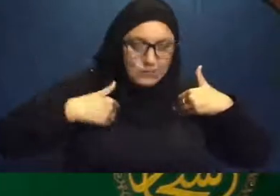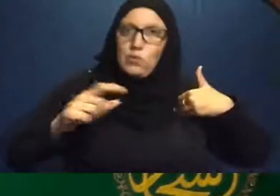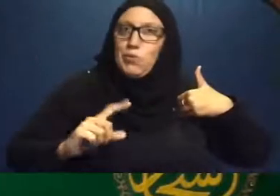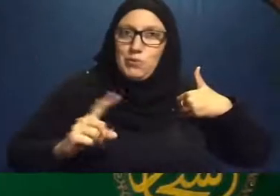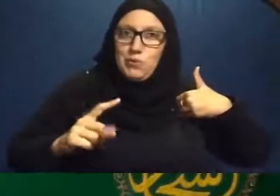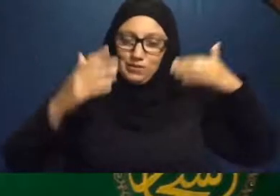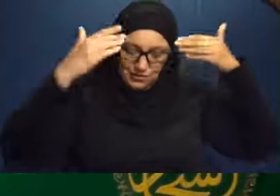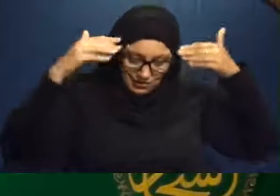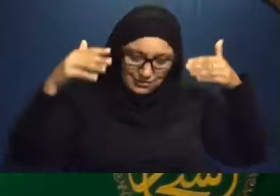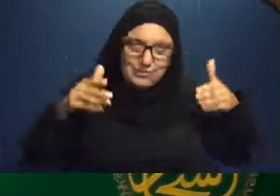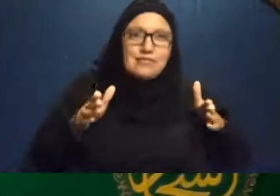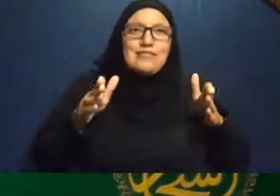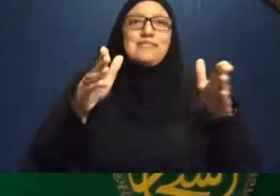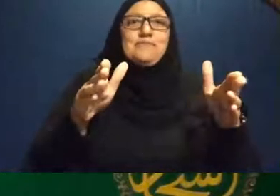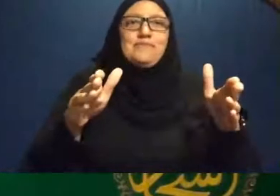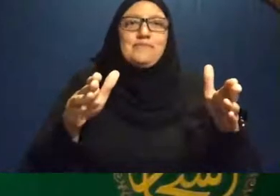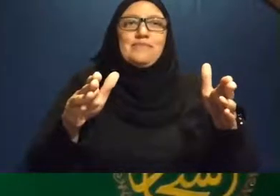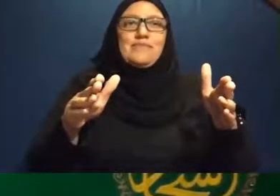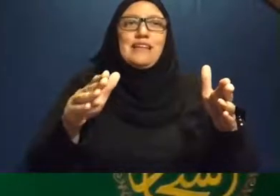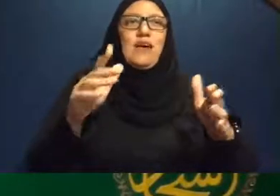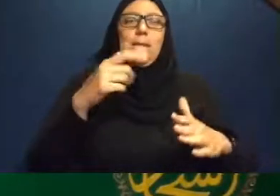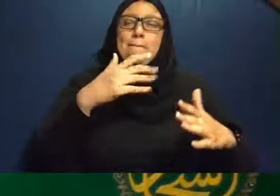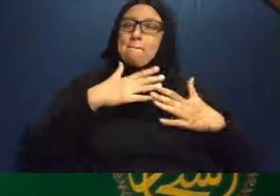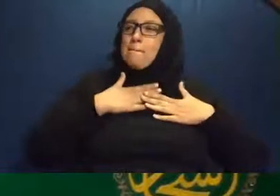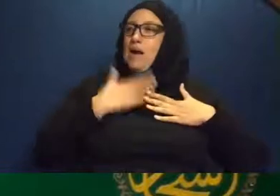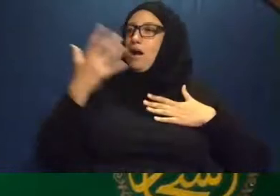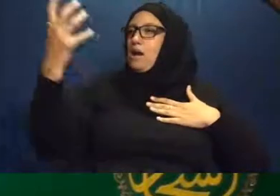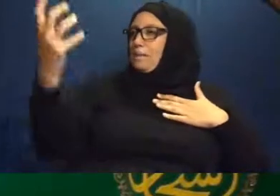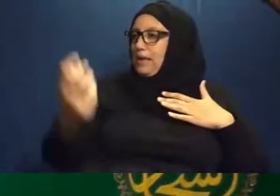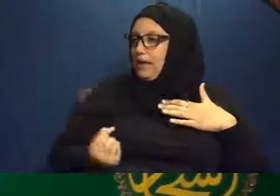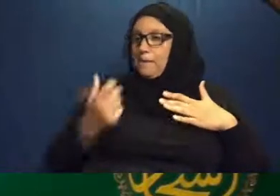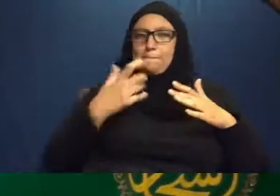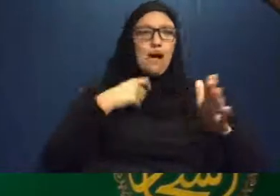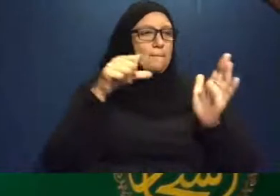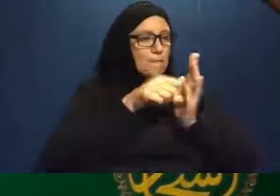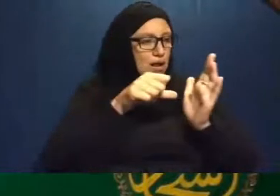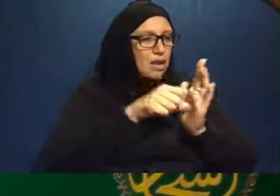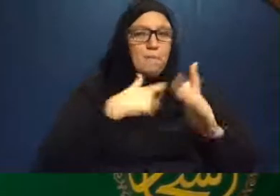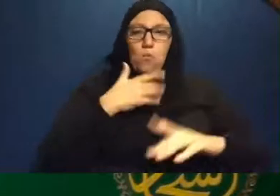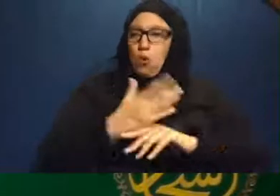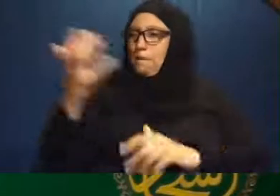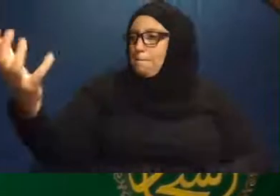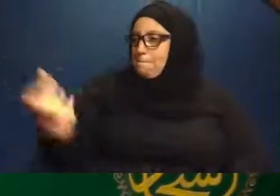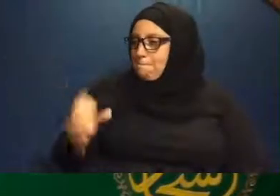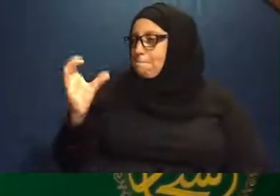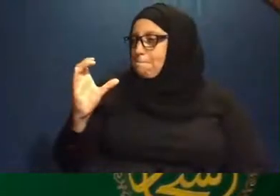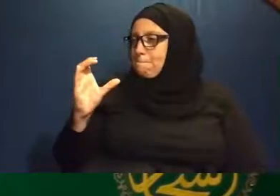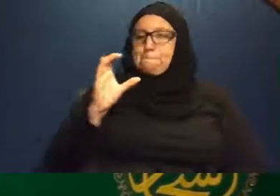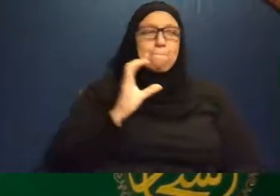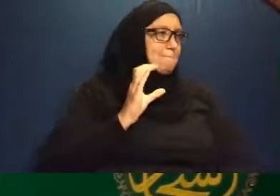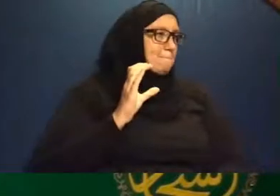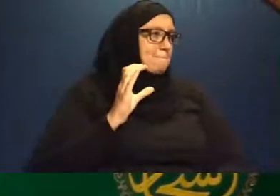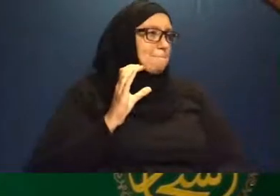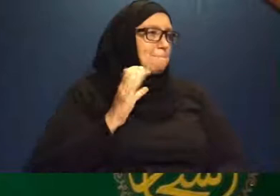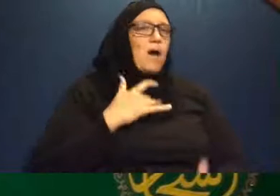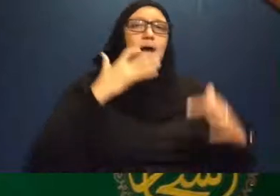money, supposedly. It's my income. It's my payslip. But voluntary, I choose to give it to someone who